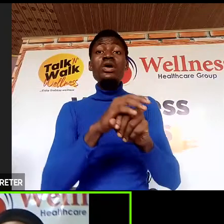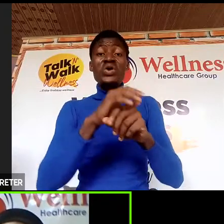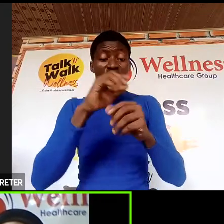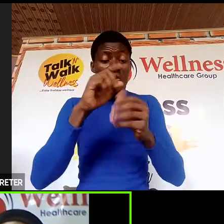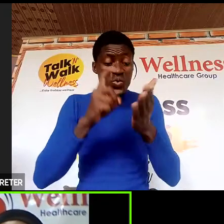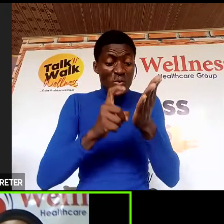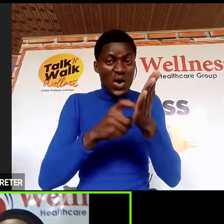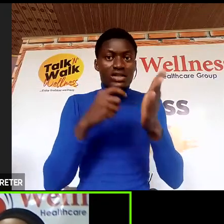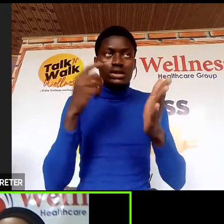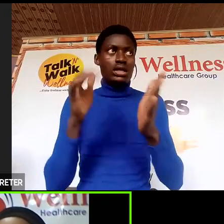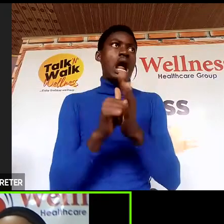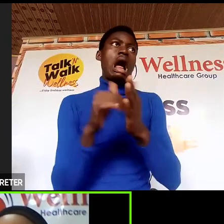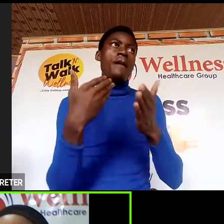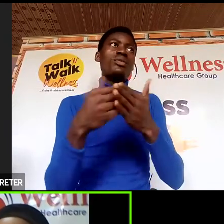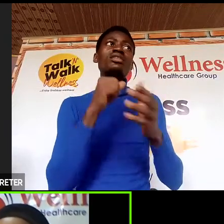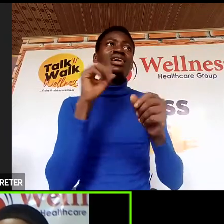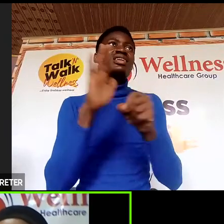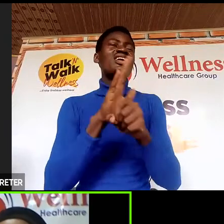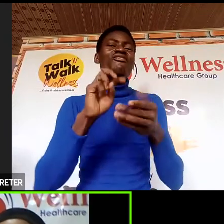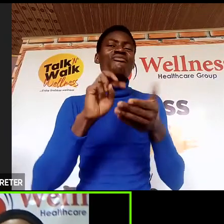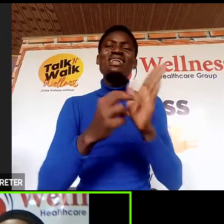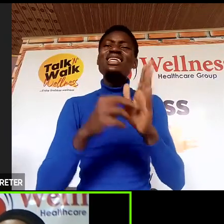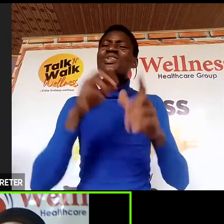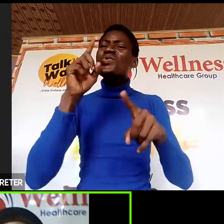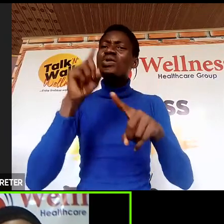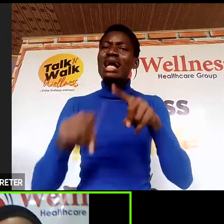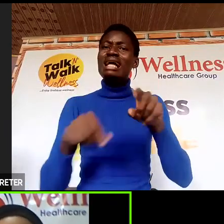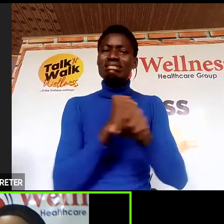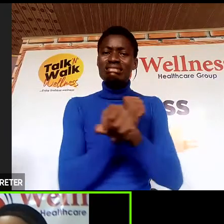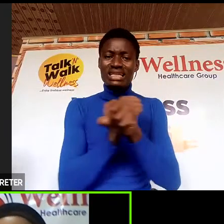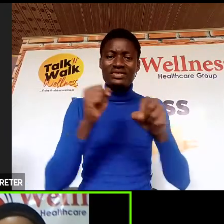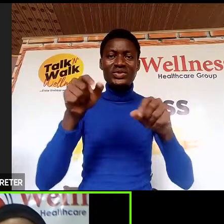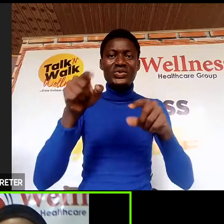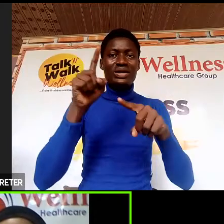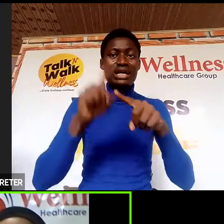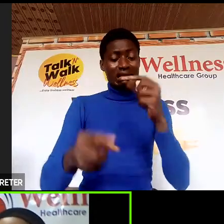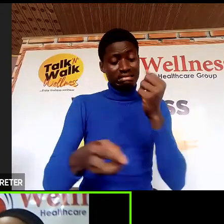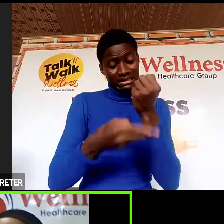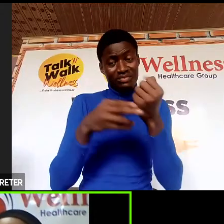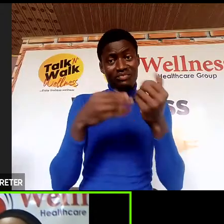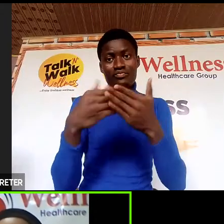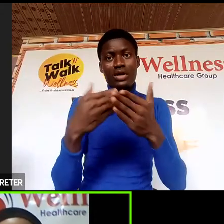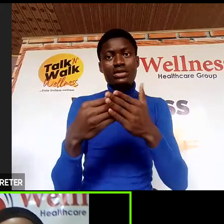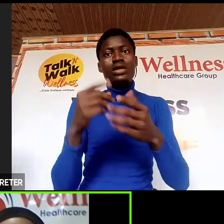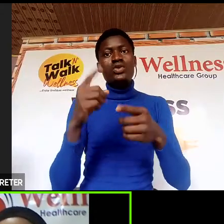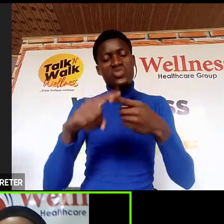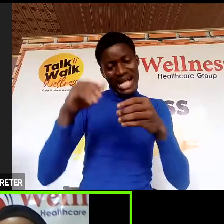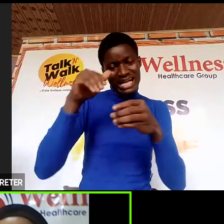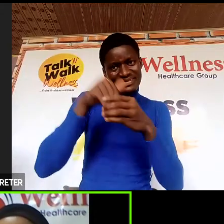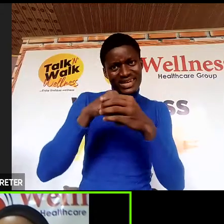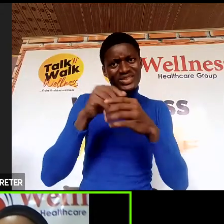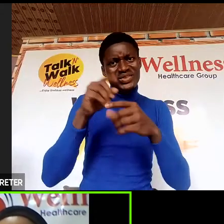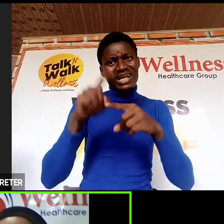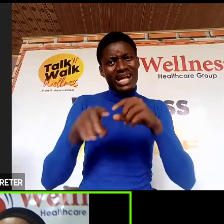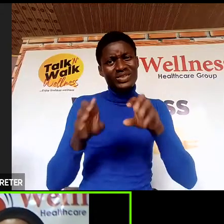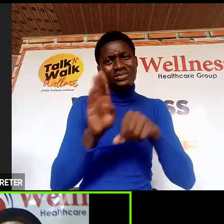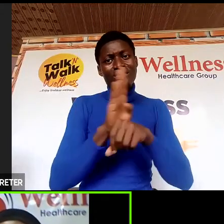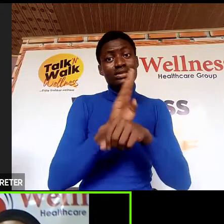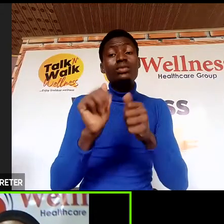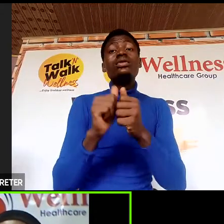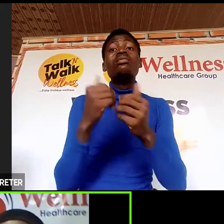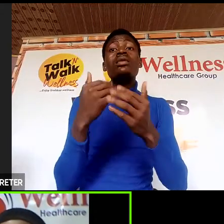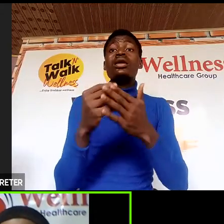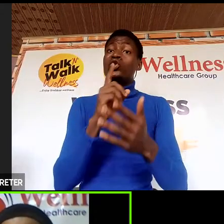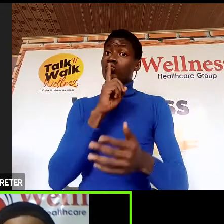hearing us today, I know that the economy is tough. I know that so many things are happening around us that you're wondering. But Mr. Olumide is